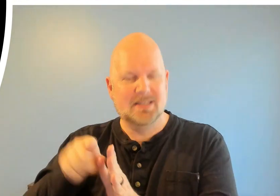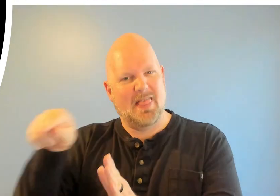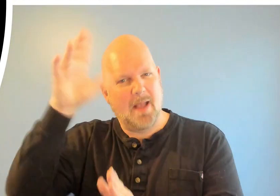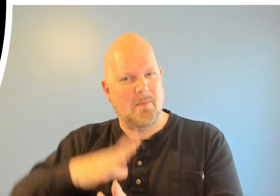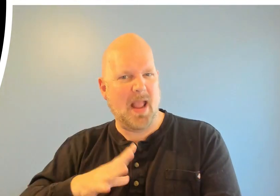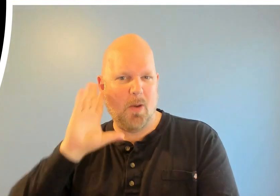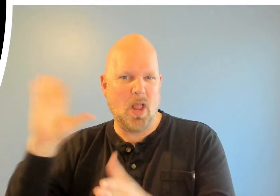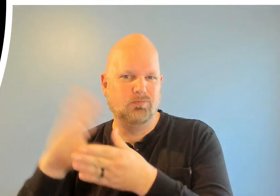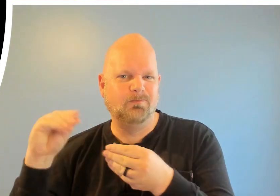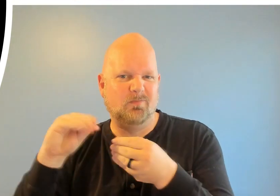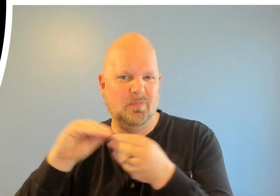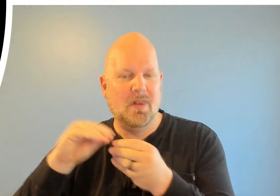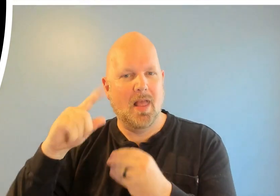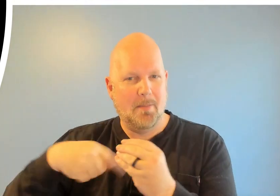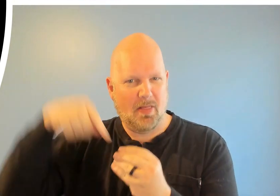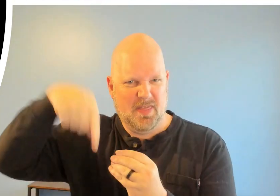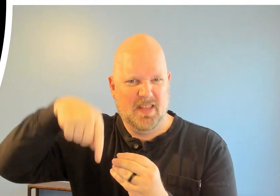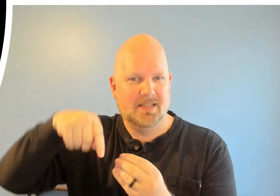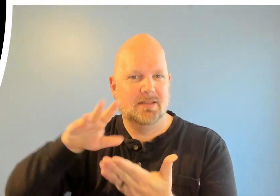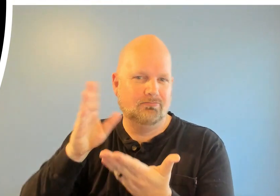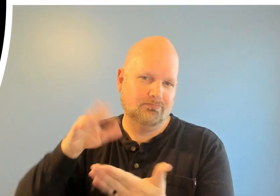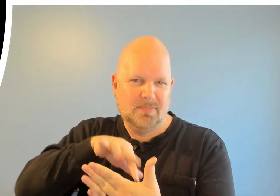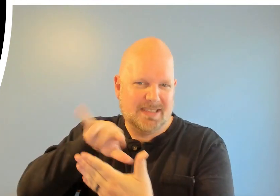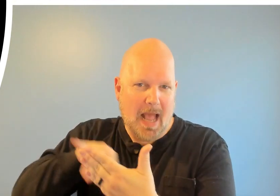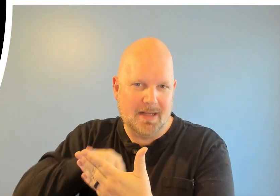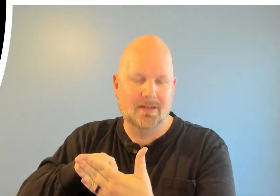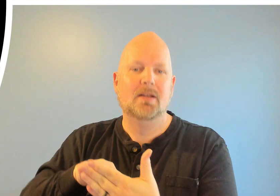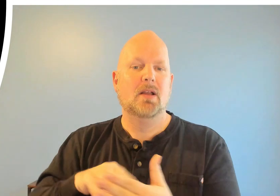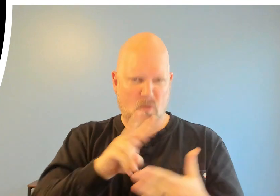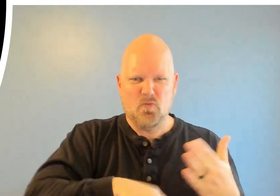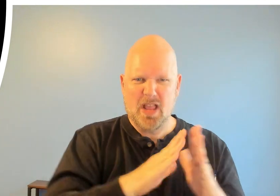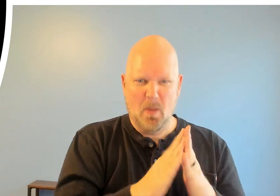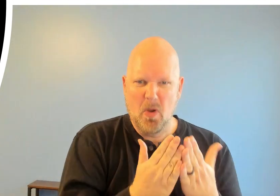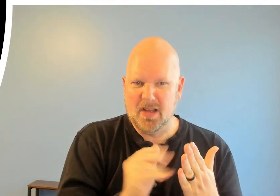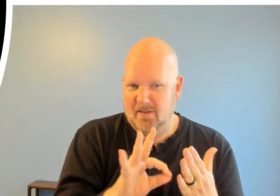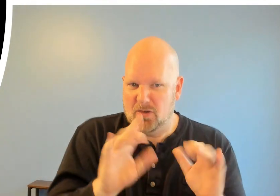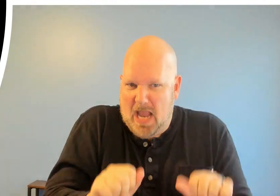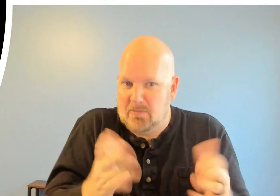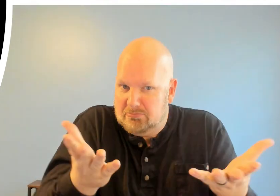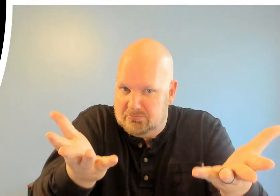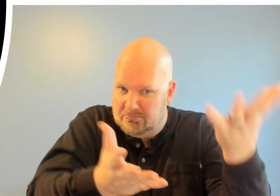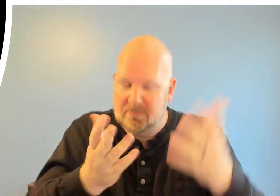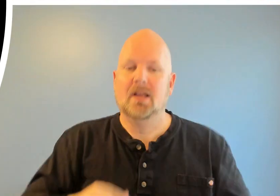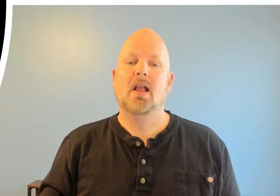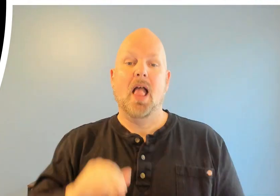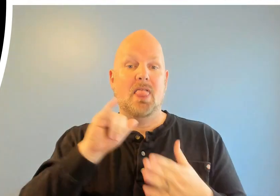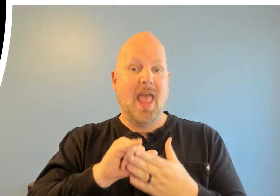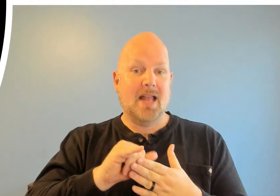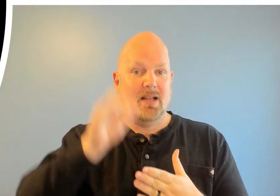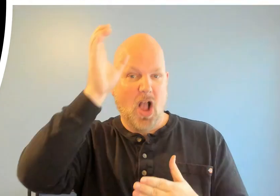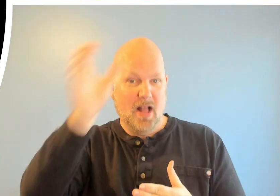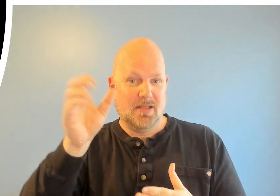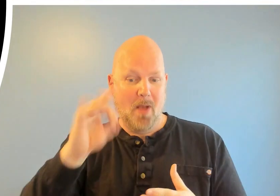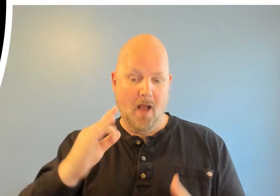worth your time to kind of check that out. If you have an opportunity, get the book, read the book as well. I'm going to talk a little bit about the general concept of